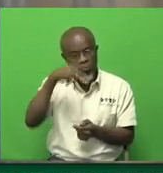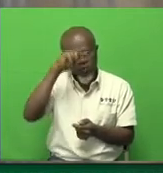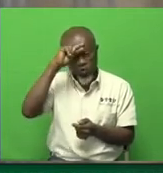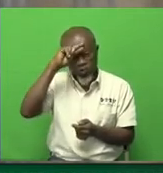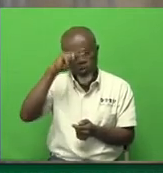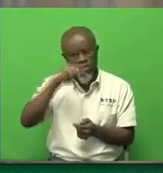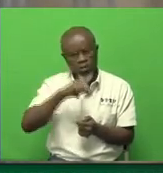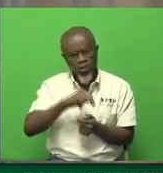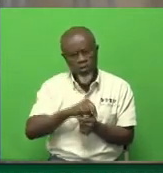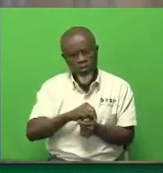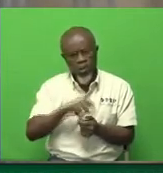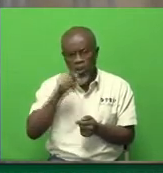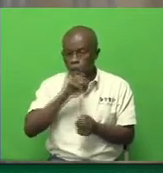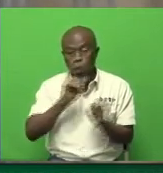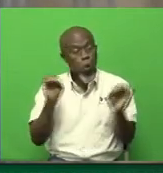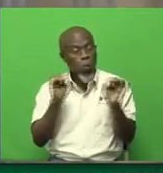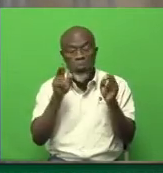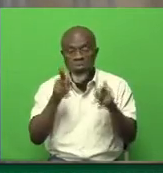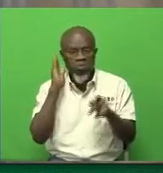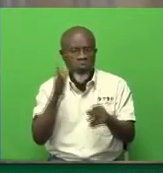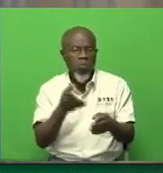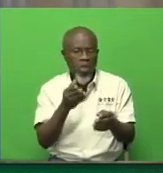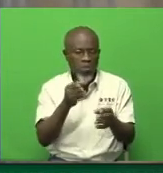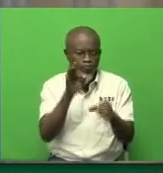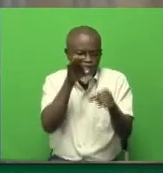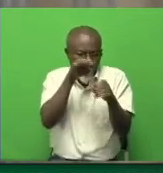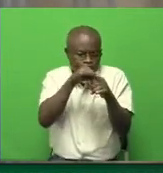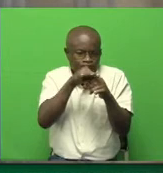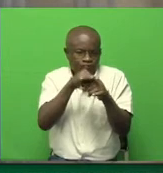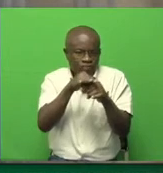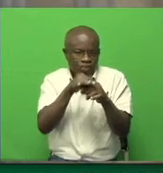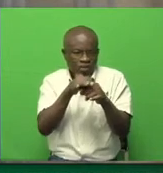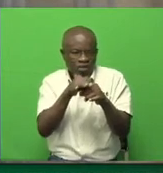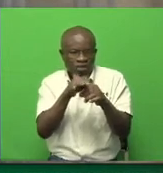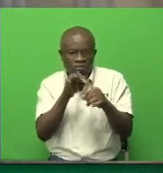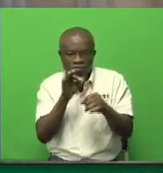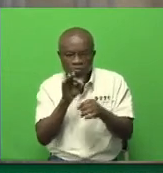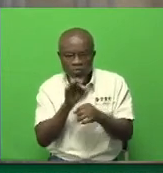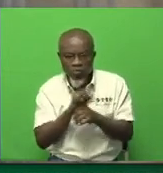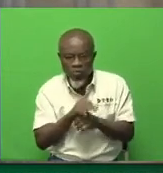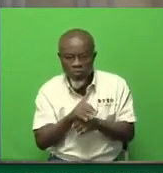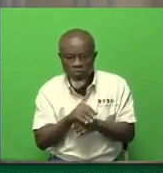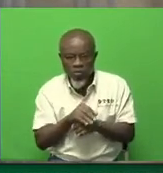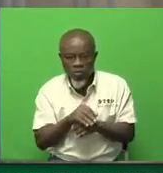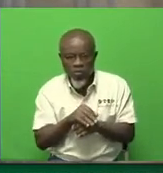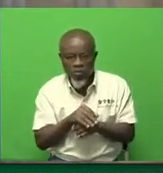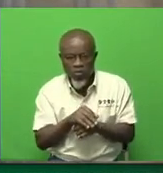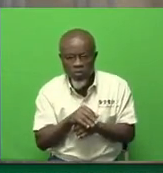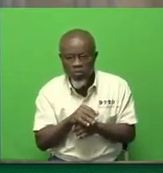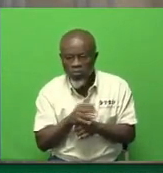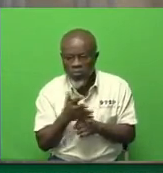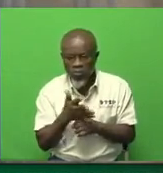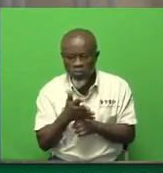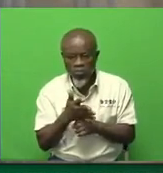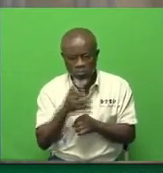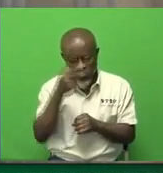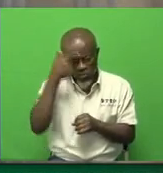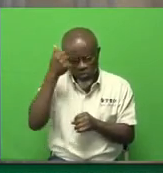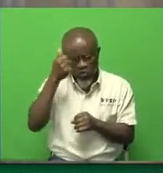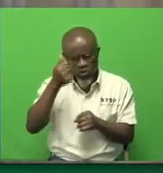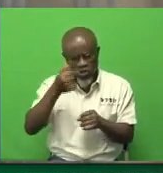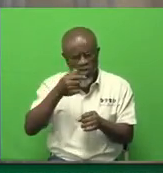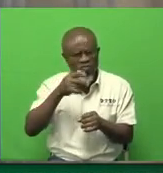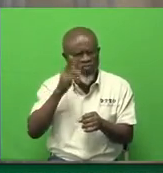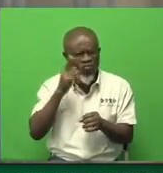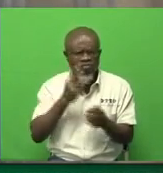would invest five or ten million dollars because a manufacturer would get back a 50 000 tax credit so